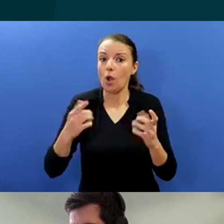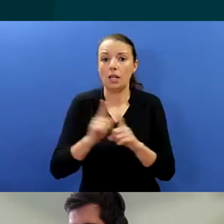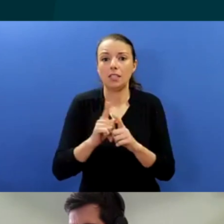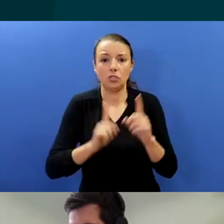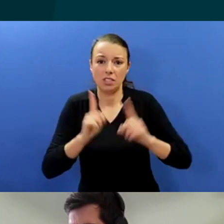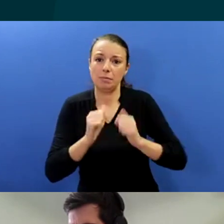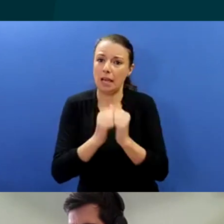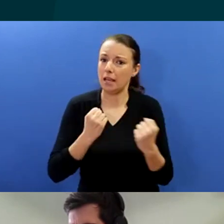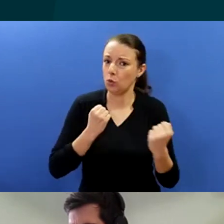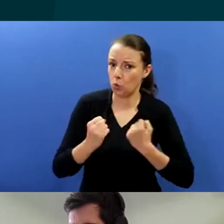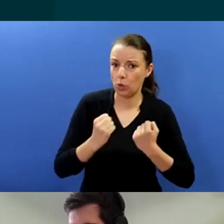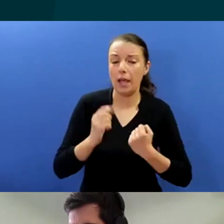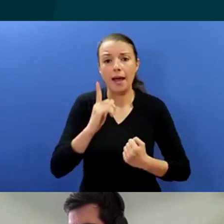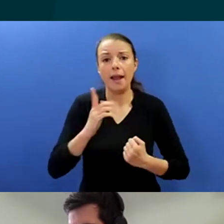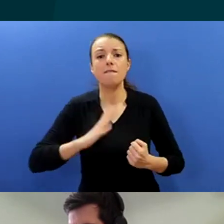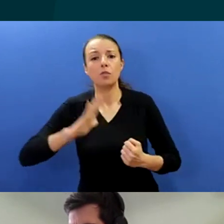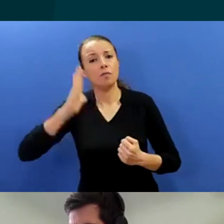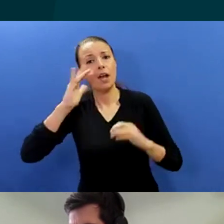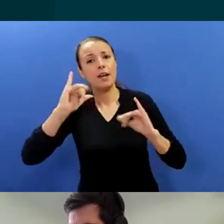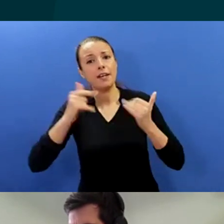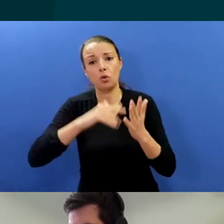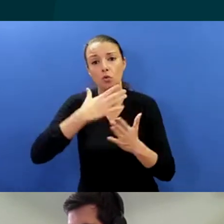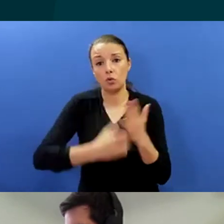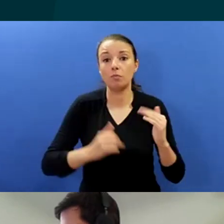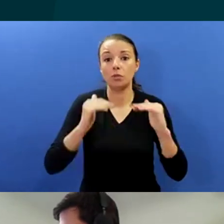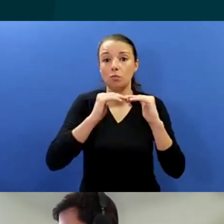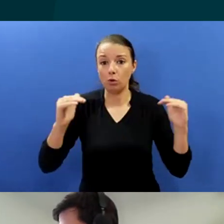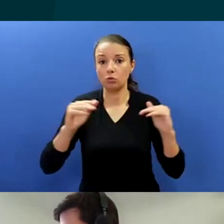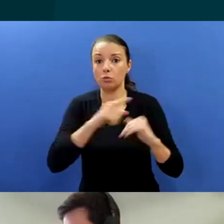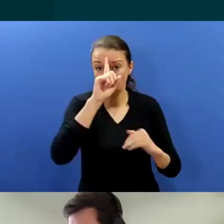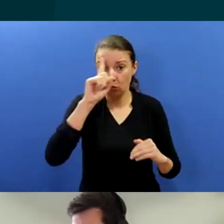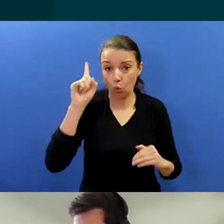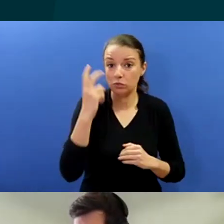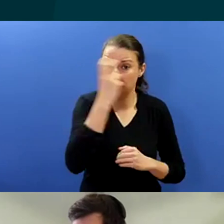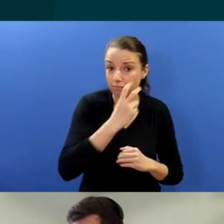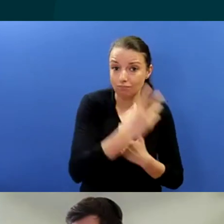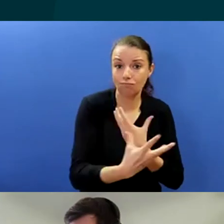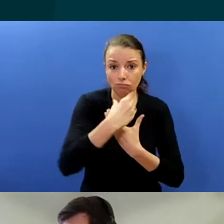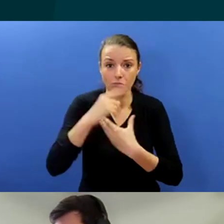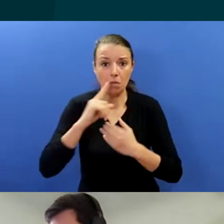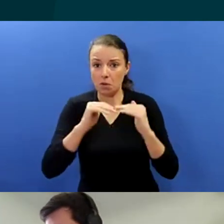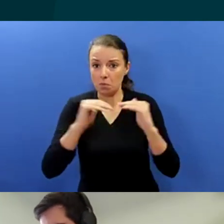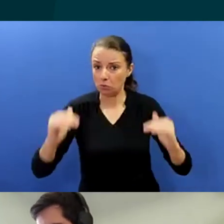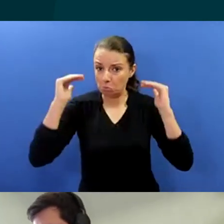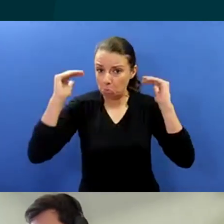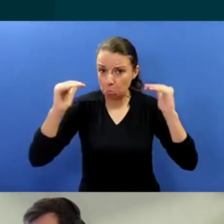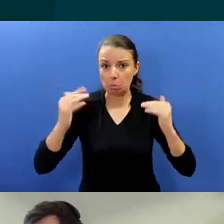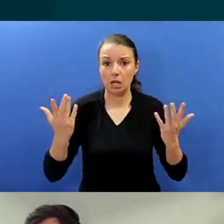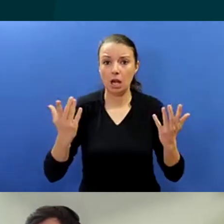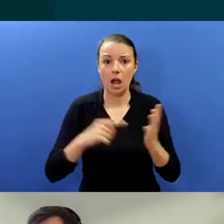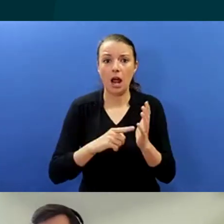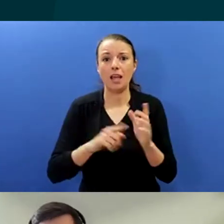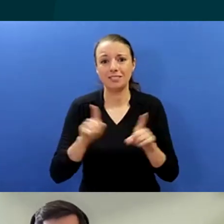is relatively high, but there are some pitfalls in how to manage this level of attention